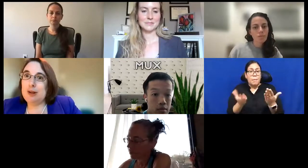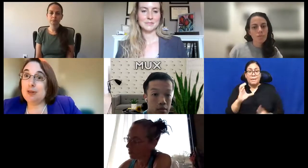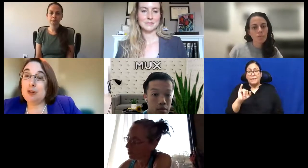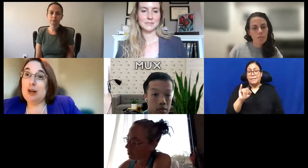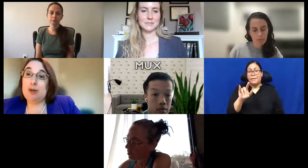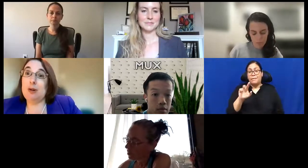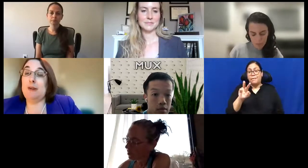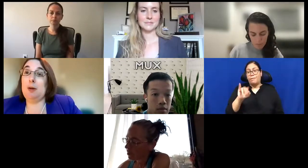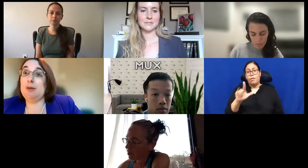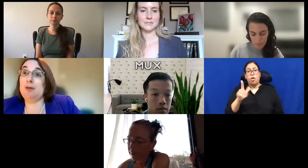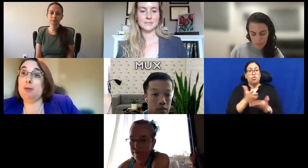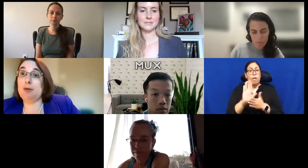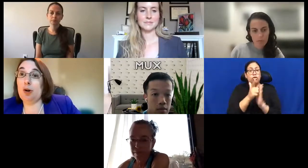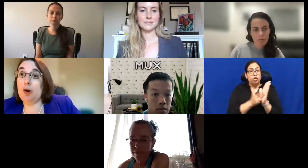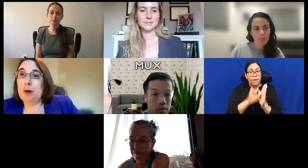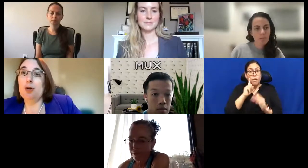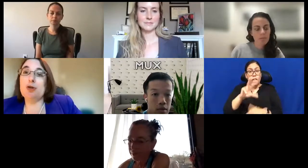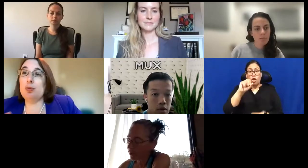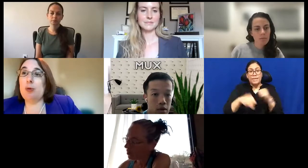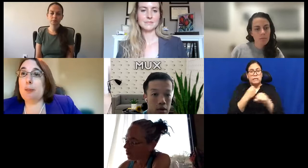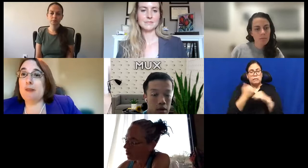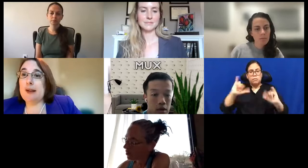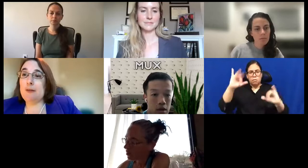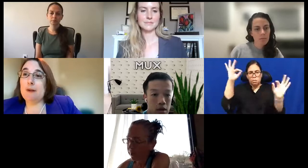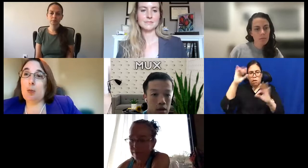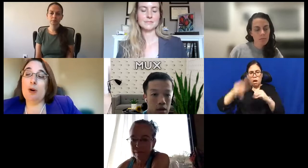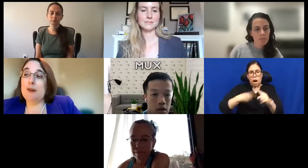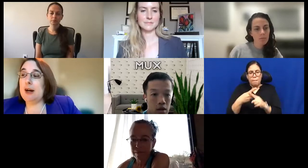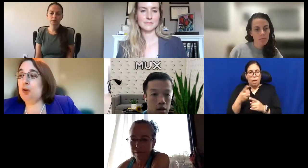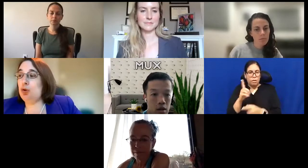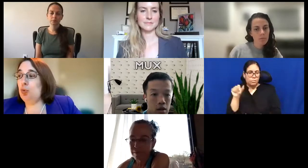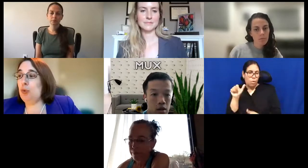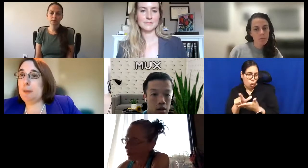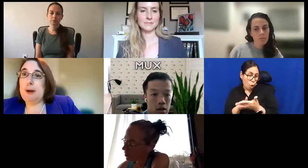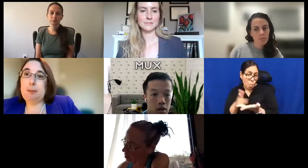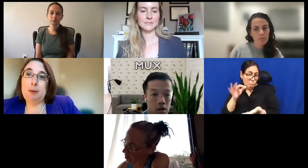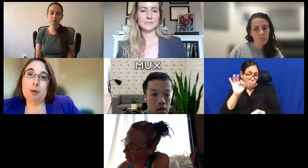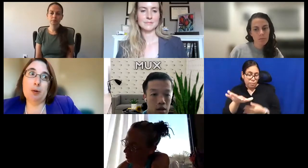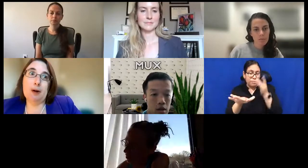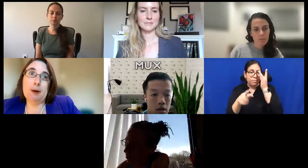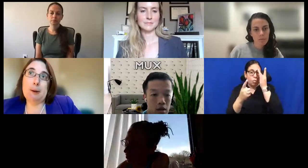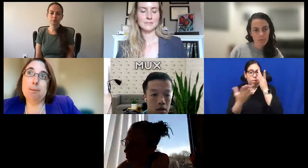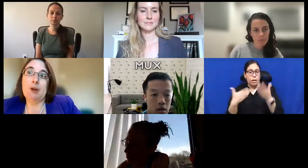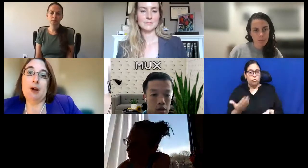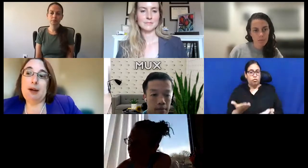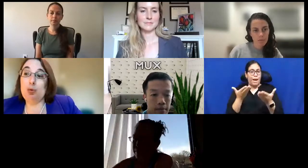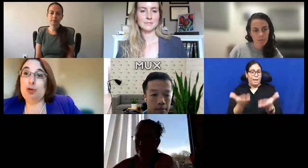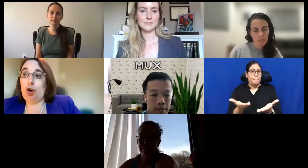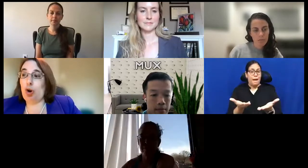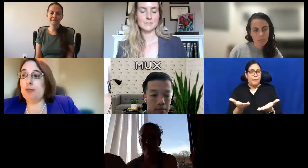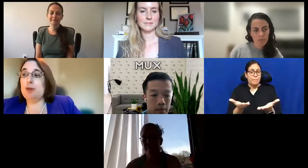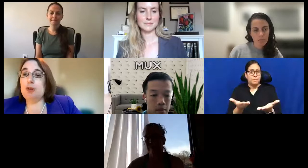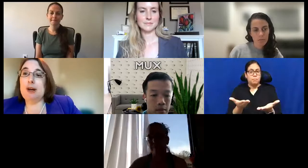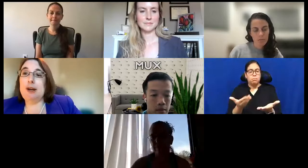30 years and not know anything about disability law. So I just want to put that out there. One thing I do recommend people, and I do